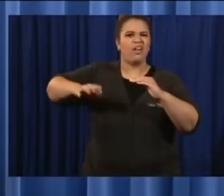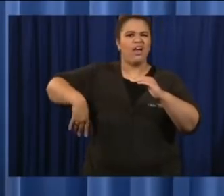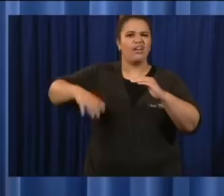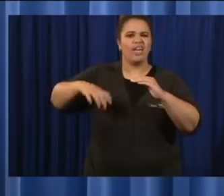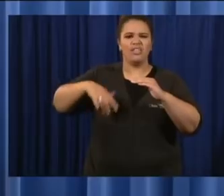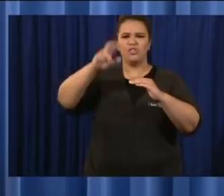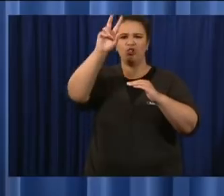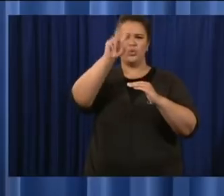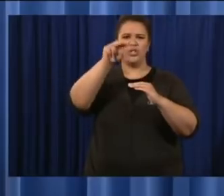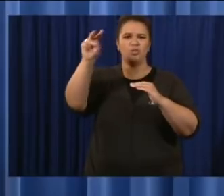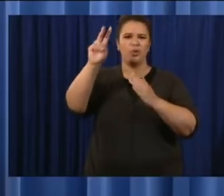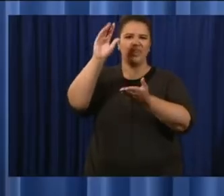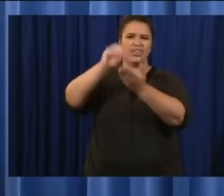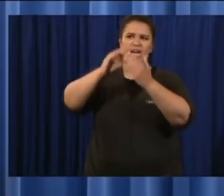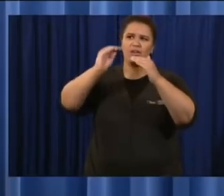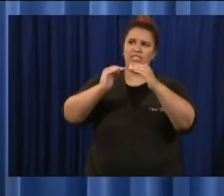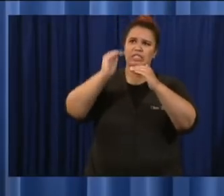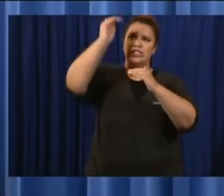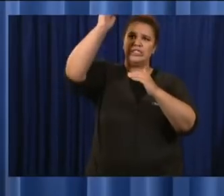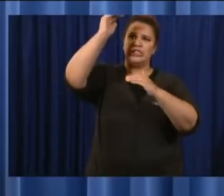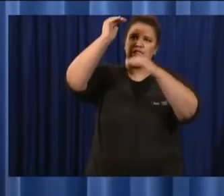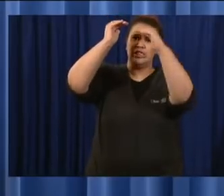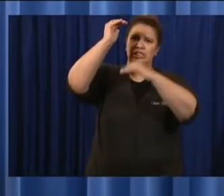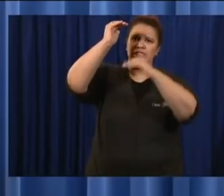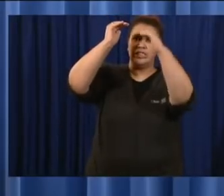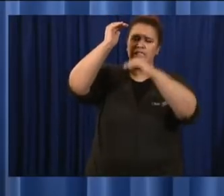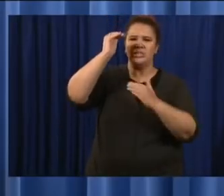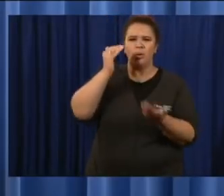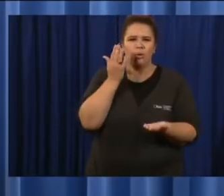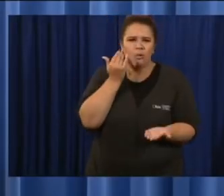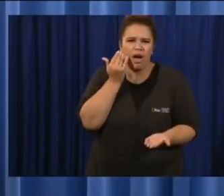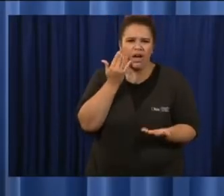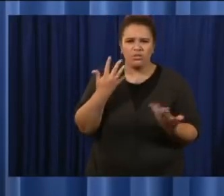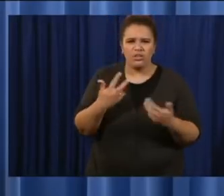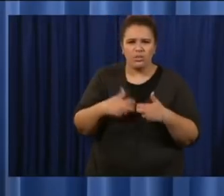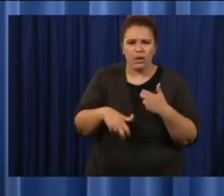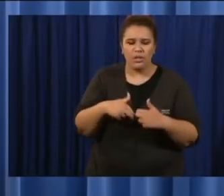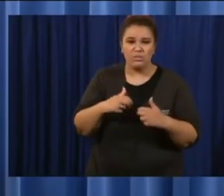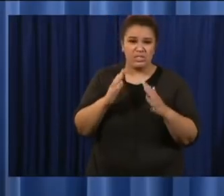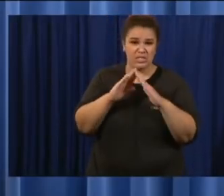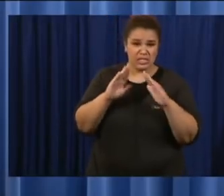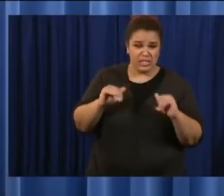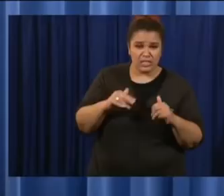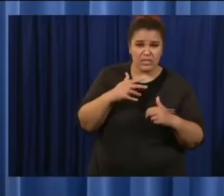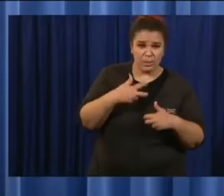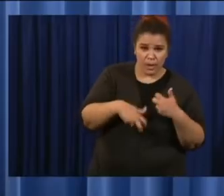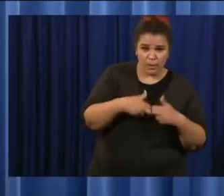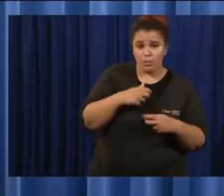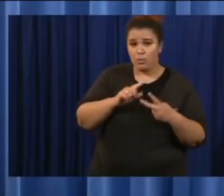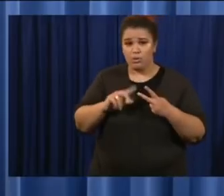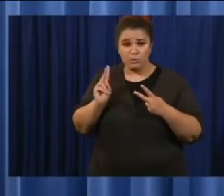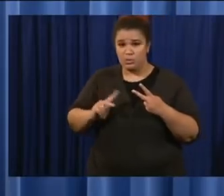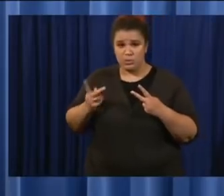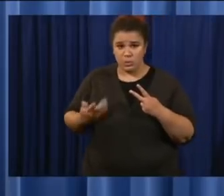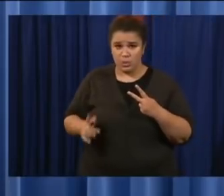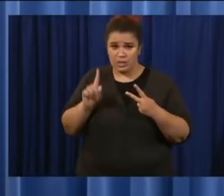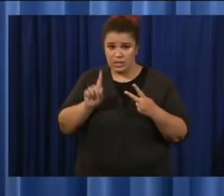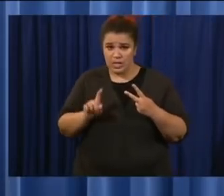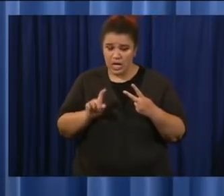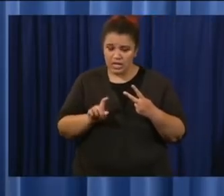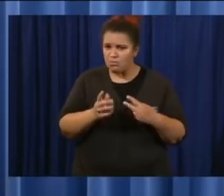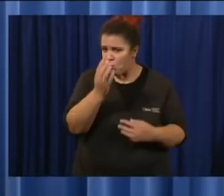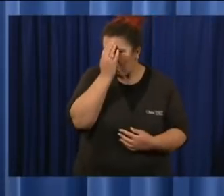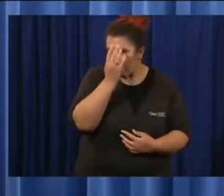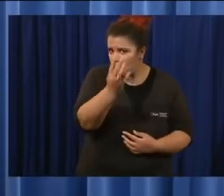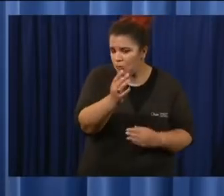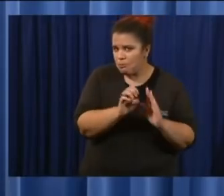day number? Is it an infrastructure issue? Are people not seeking testing? If you go to Kentucky's website, for example, the front page of their coronavirus site